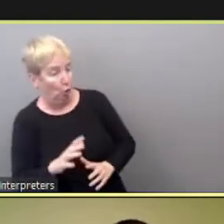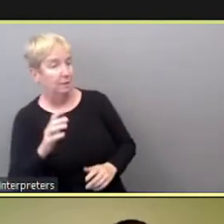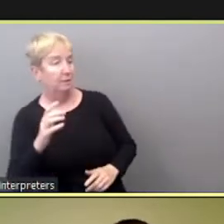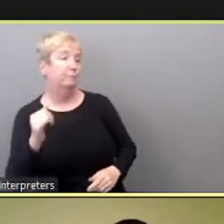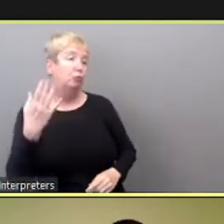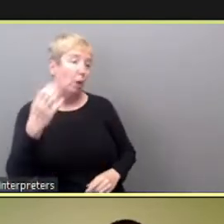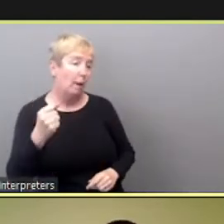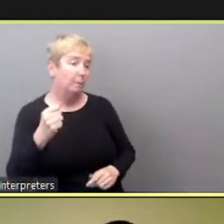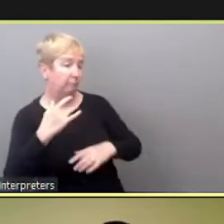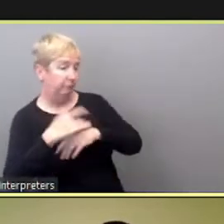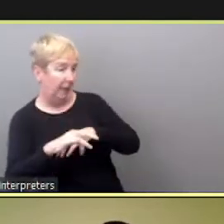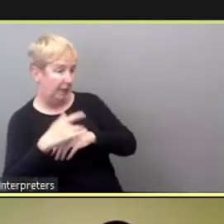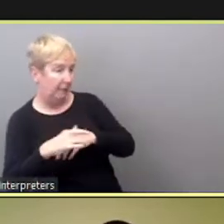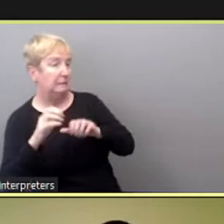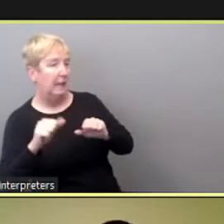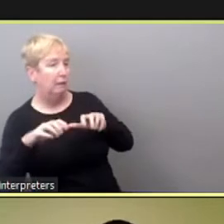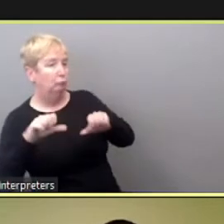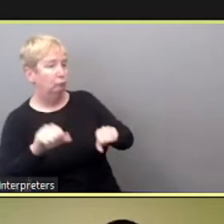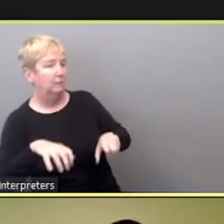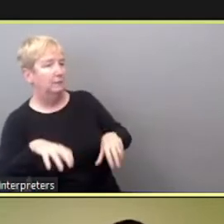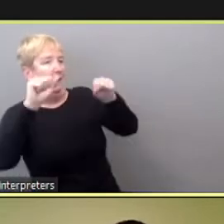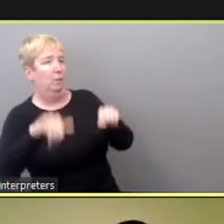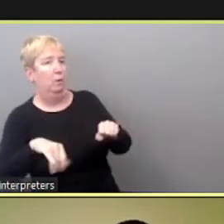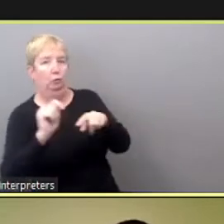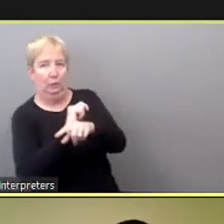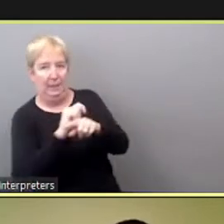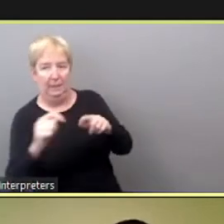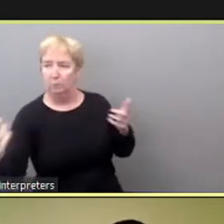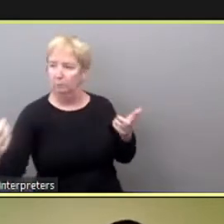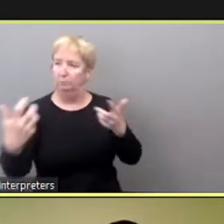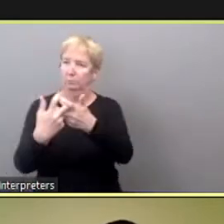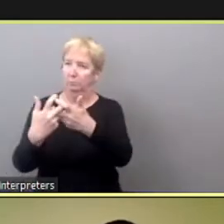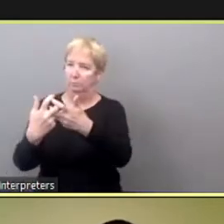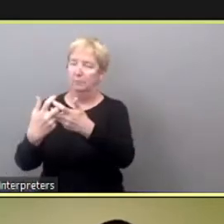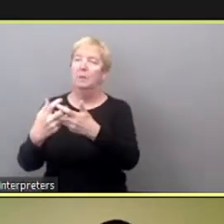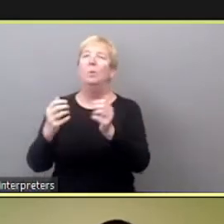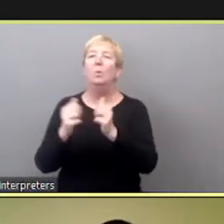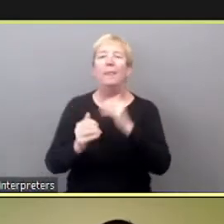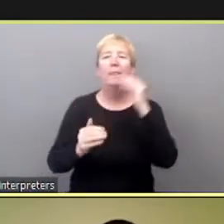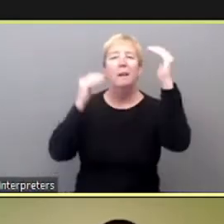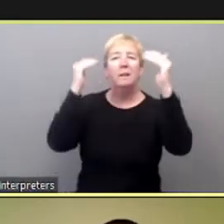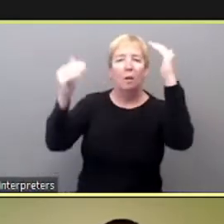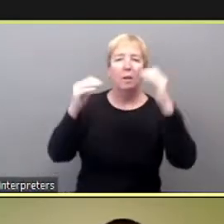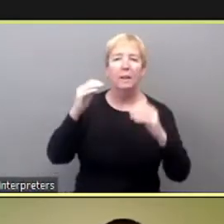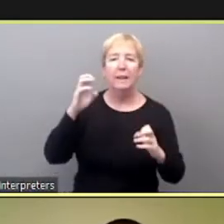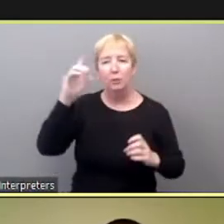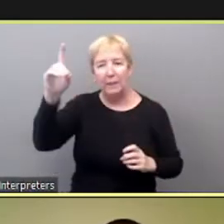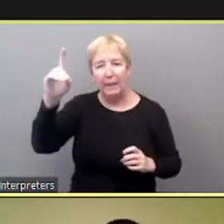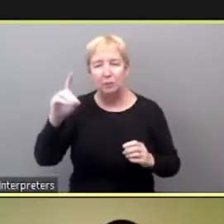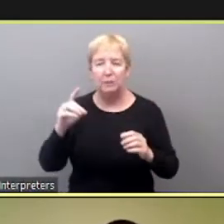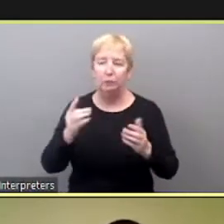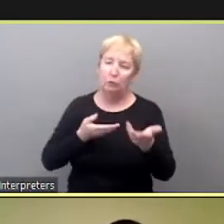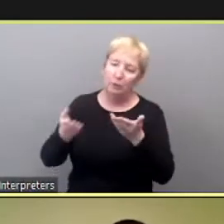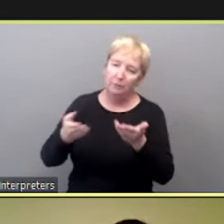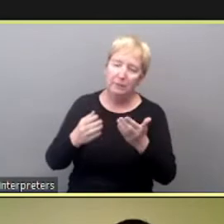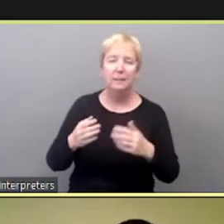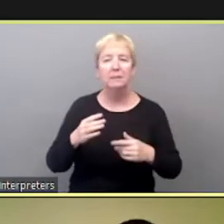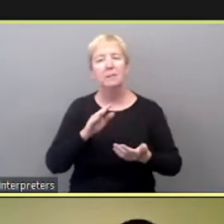vacant across the state. We connect you with adult education services, post-secondary programs